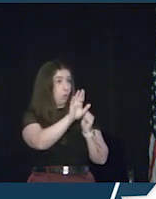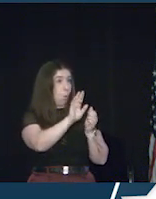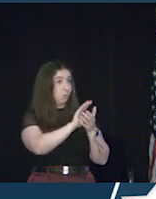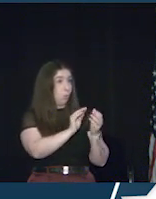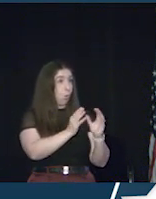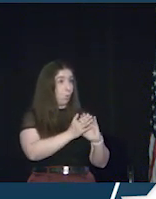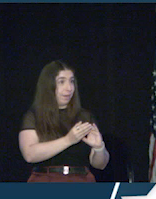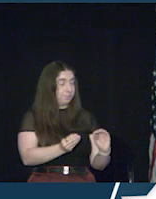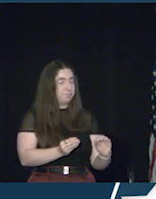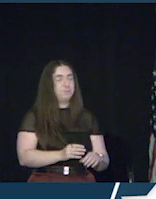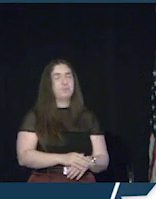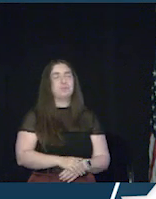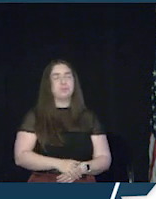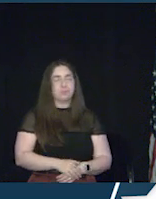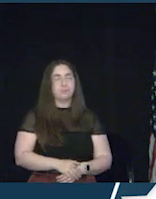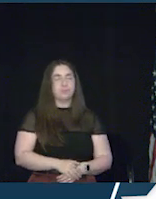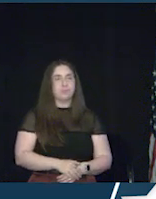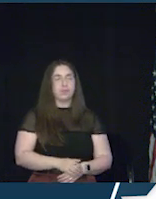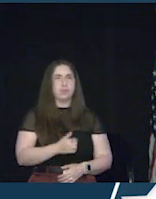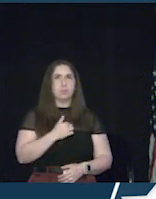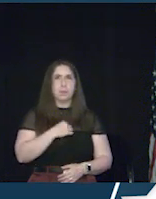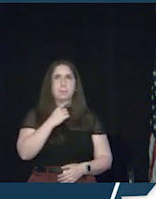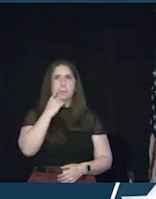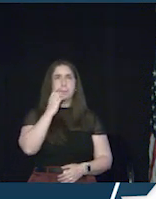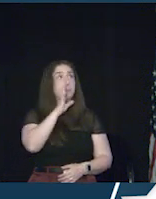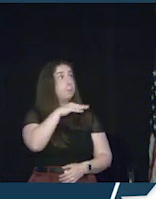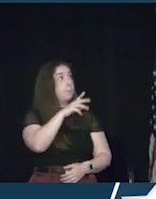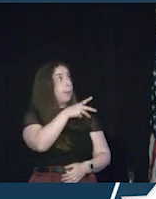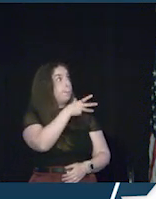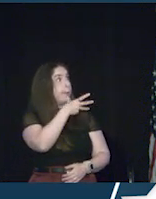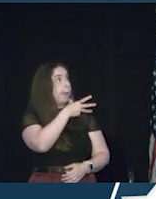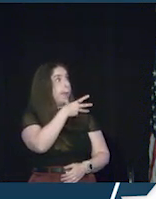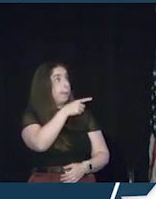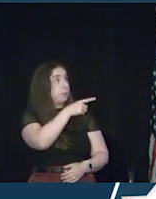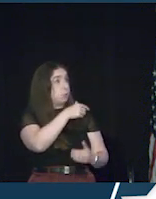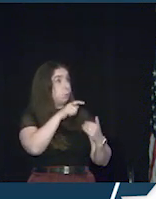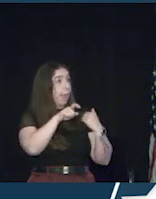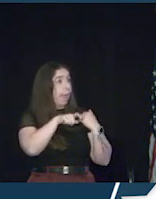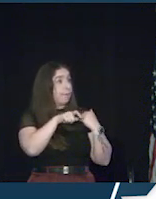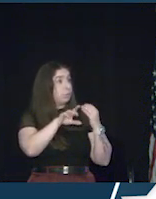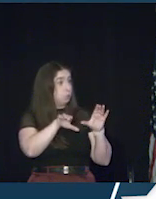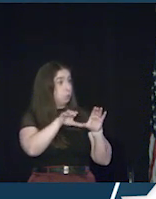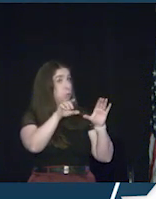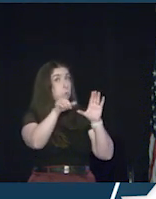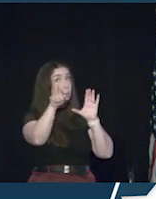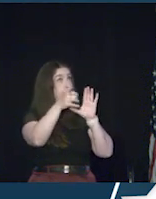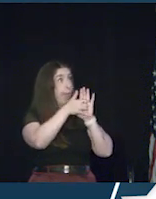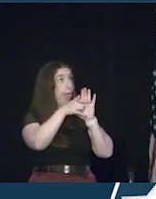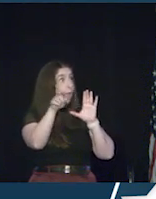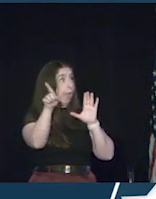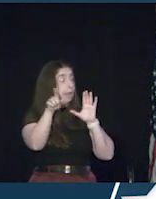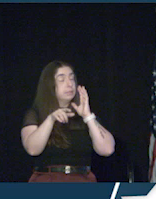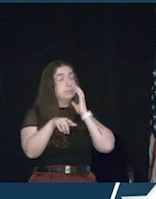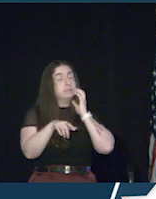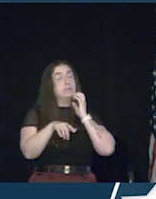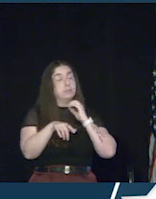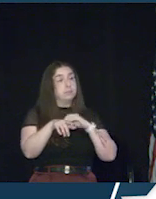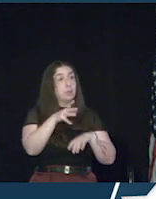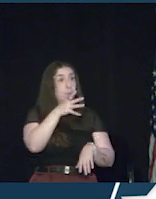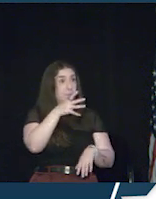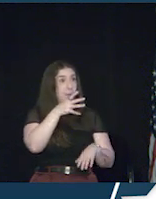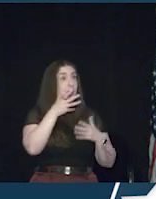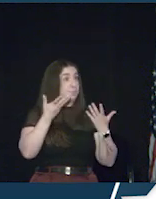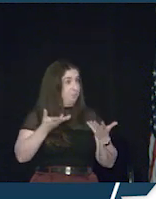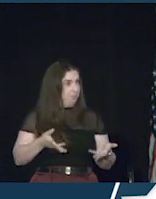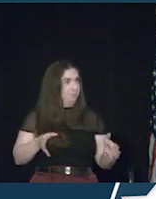story. I said, Mom, you have to do that. She